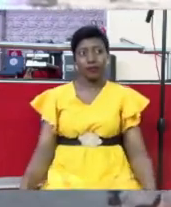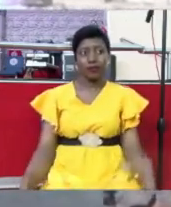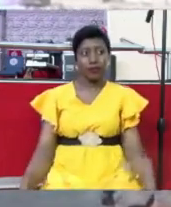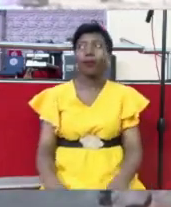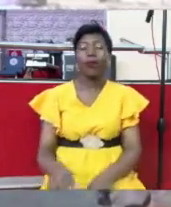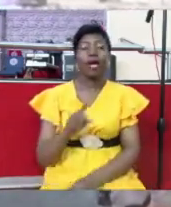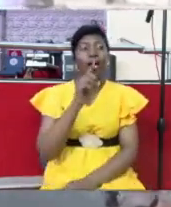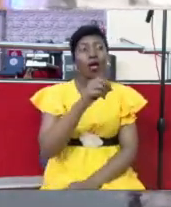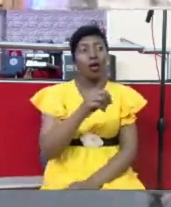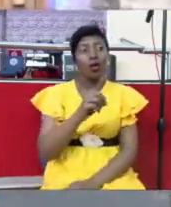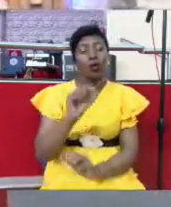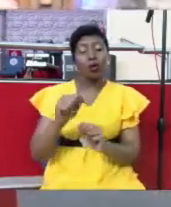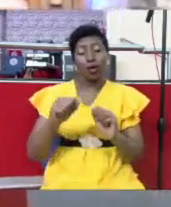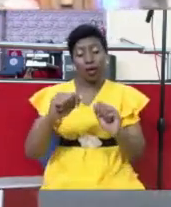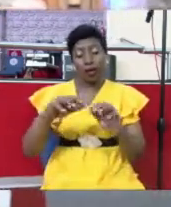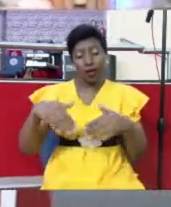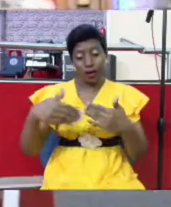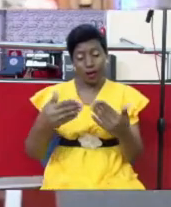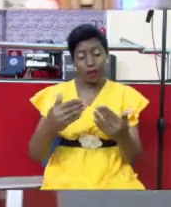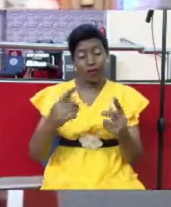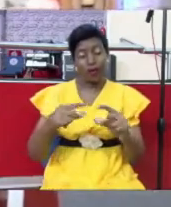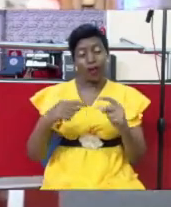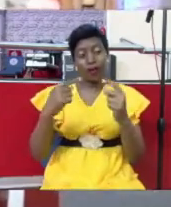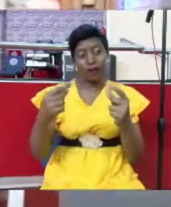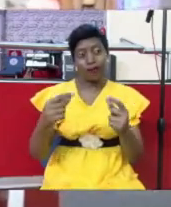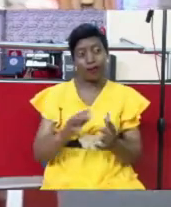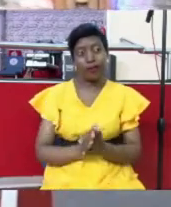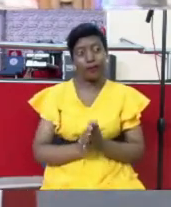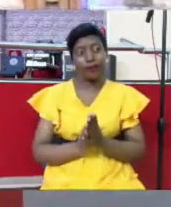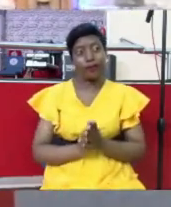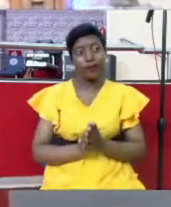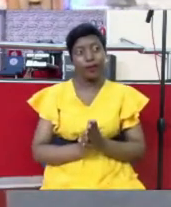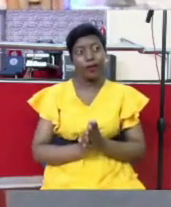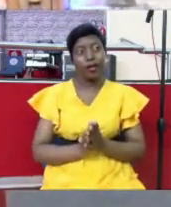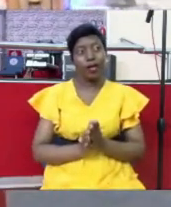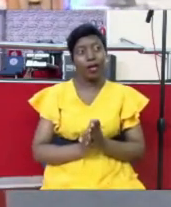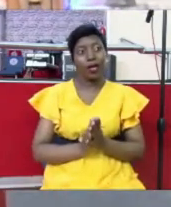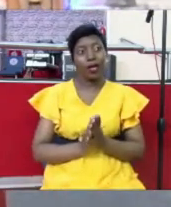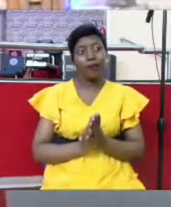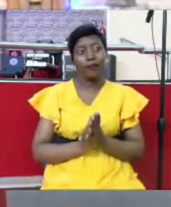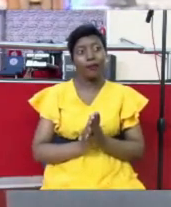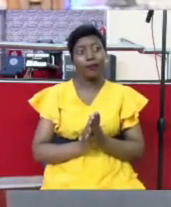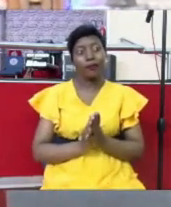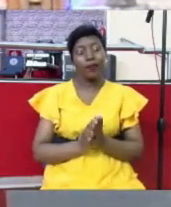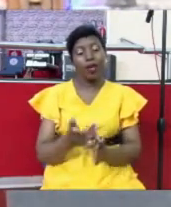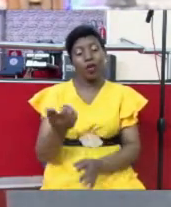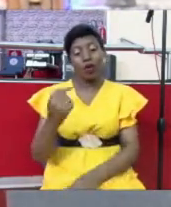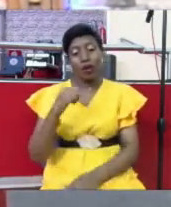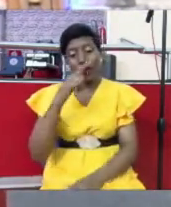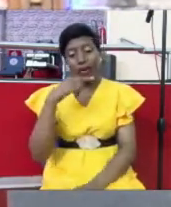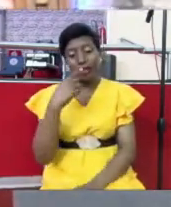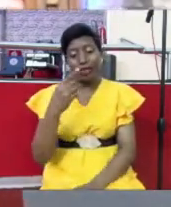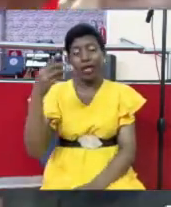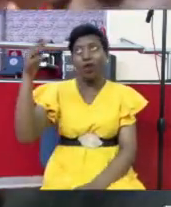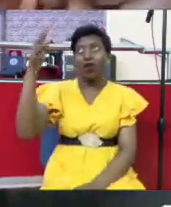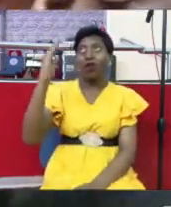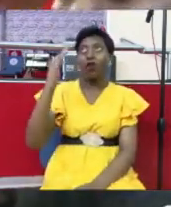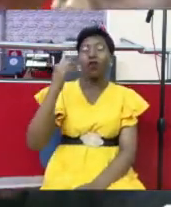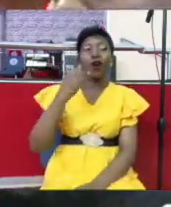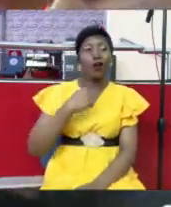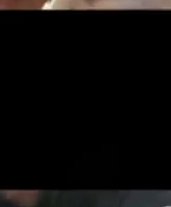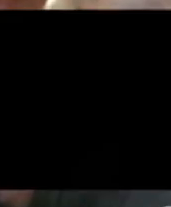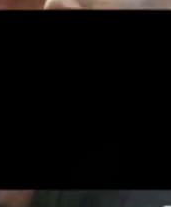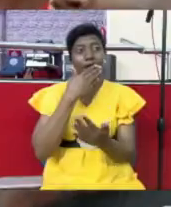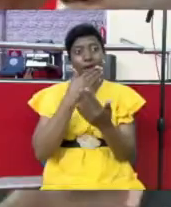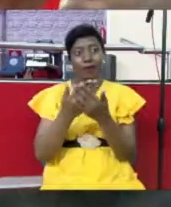come with a gift. Unakuja na zawadi. And you're coming as if to say, Lord, I am so grateful for life. Na unakuja kusema